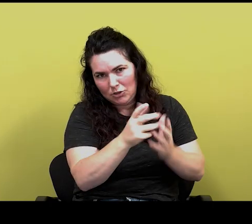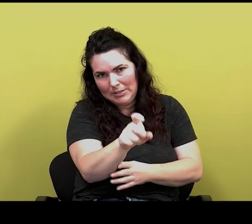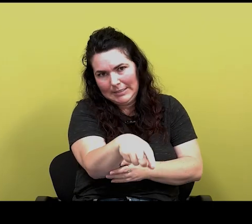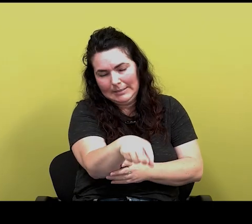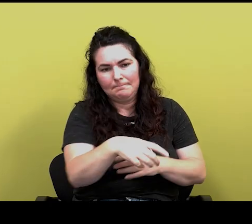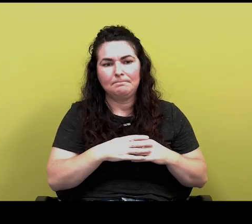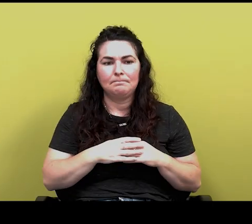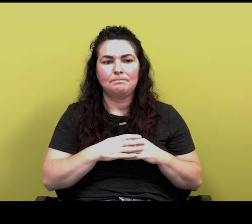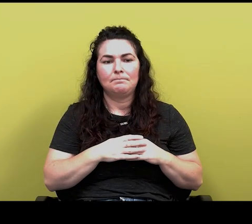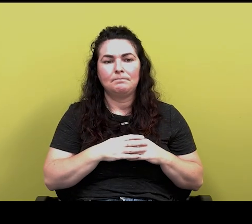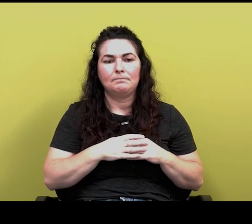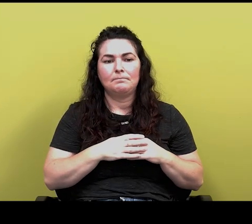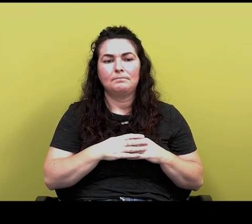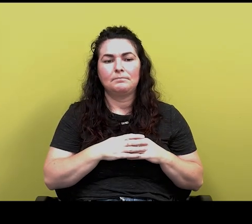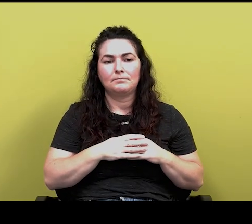injury.